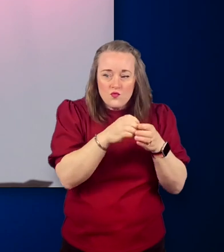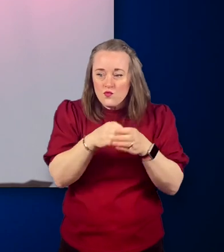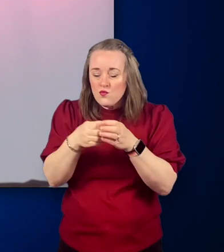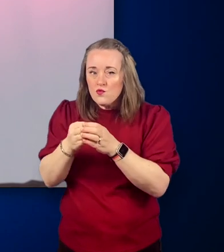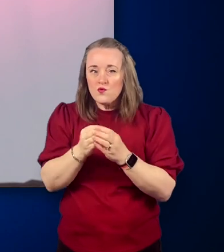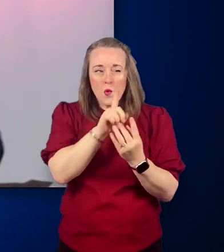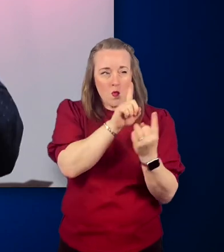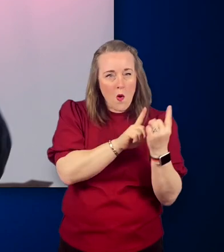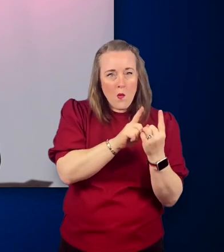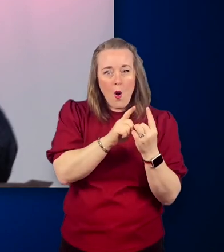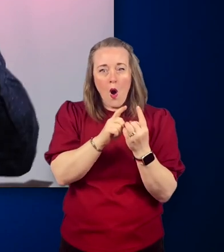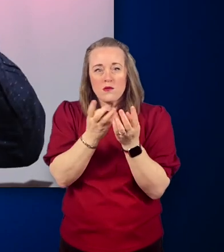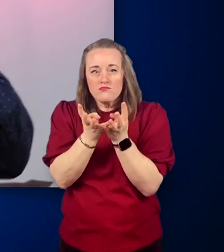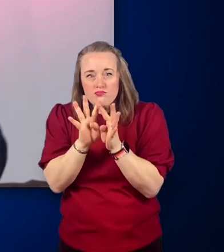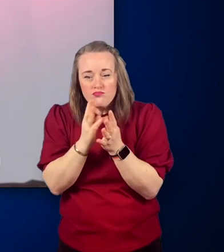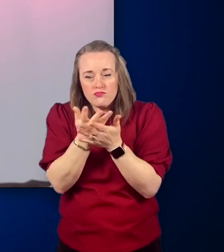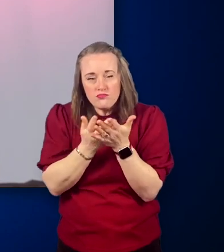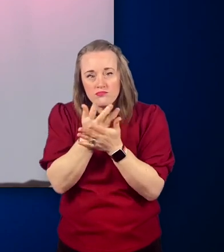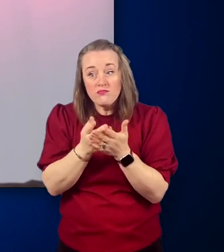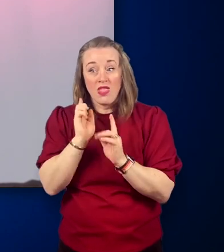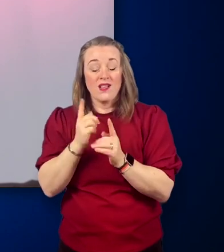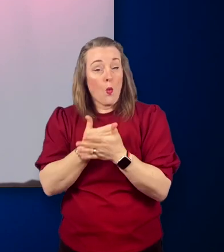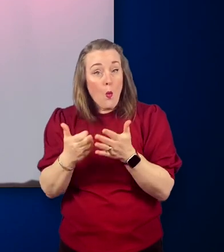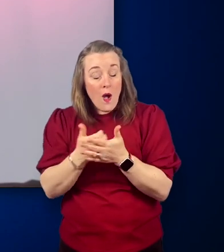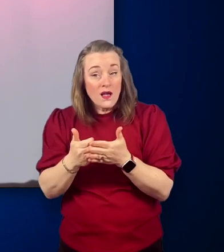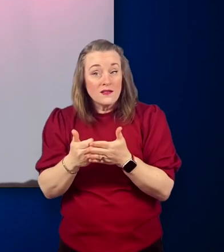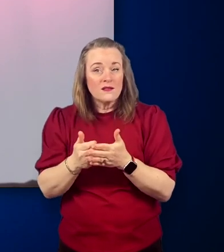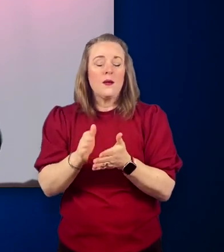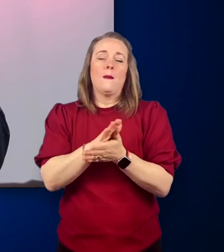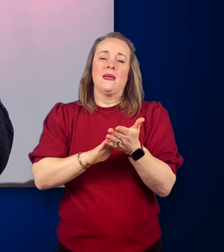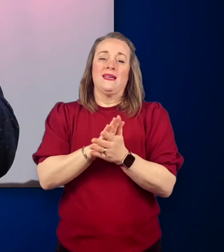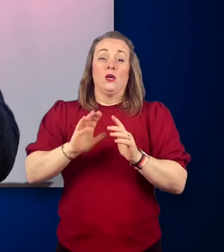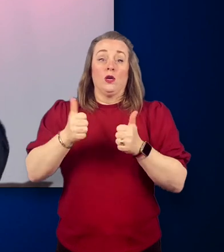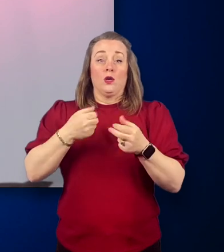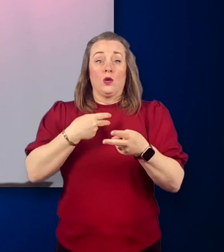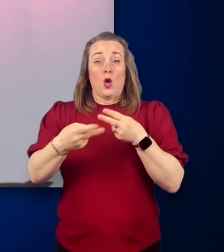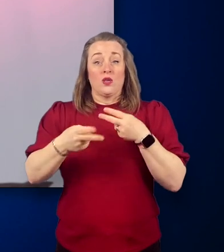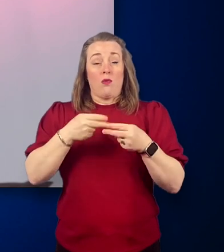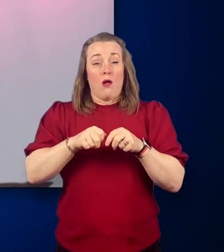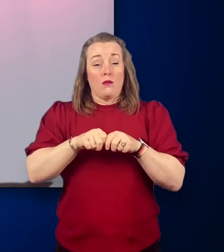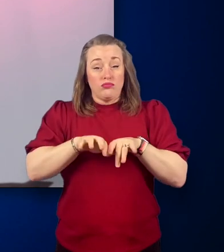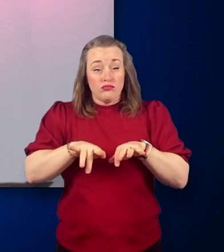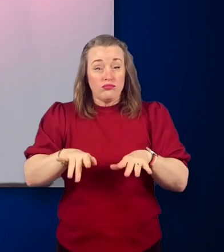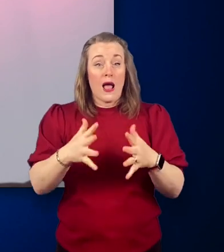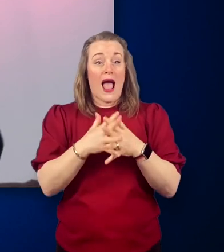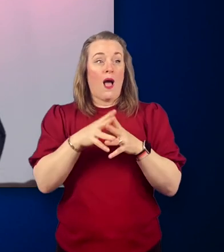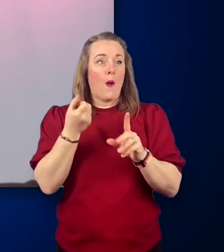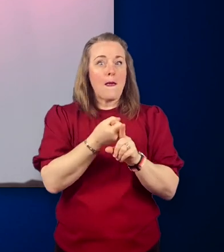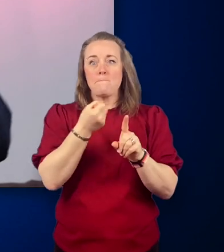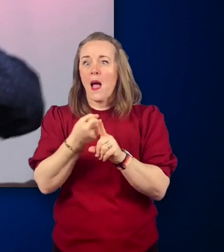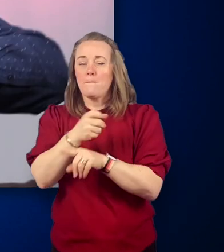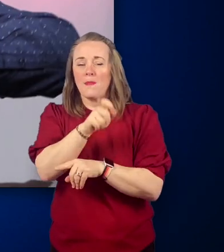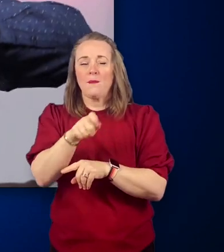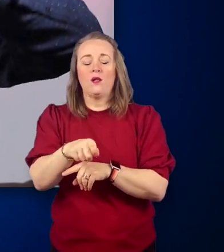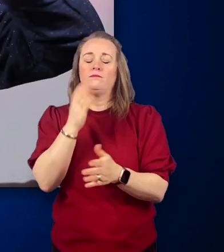gospel is always out of relationship, moving into proximity. And we've